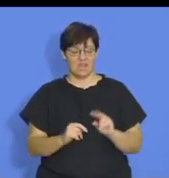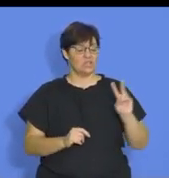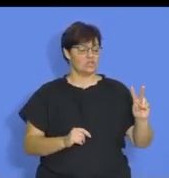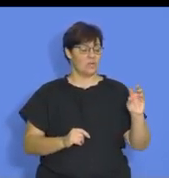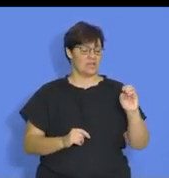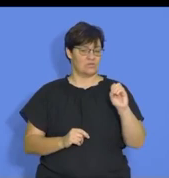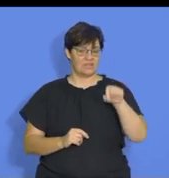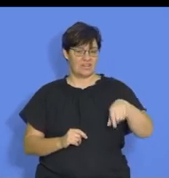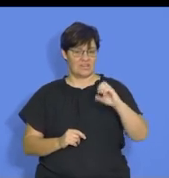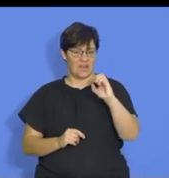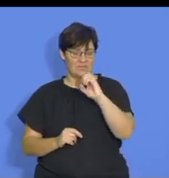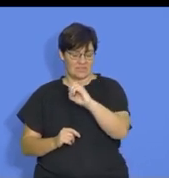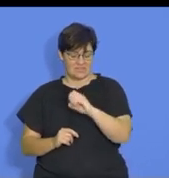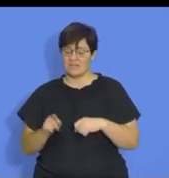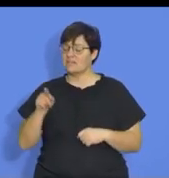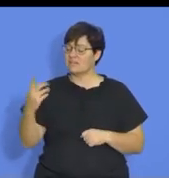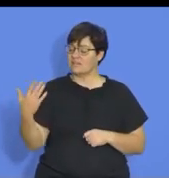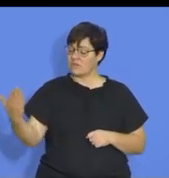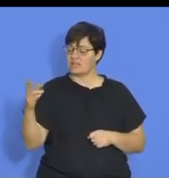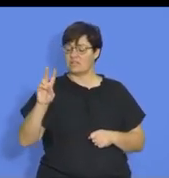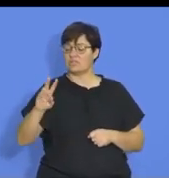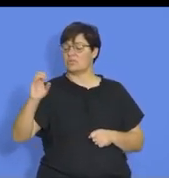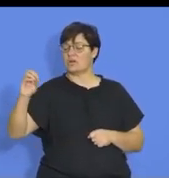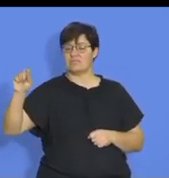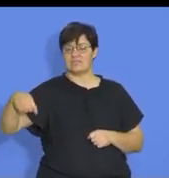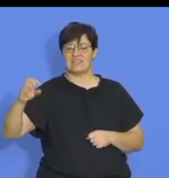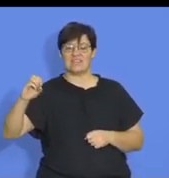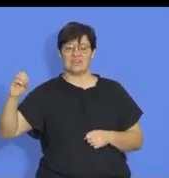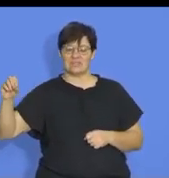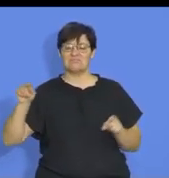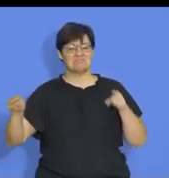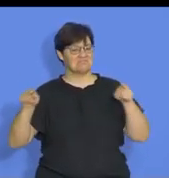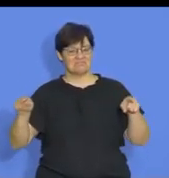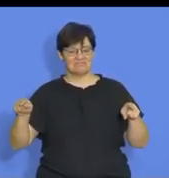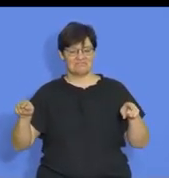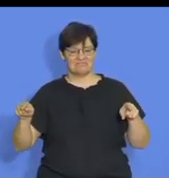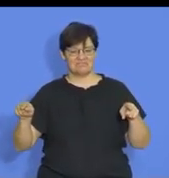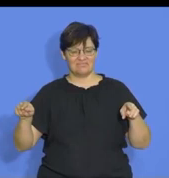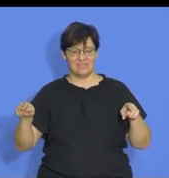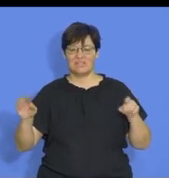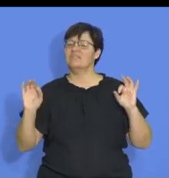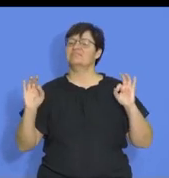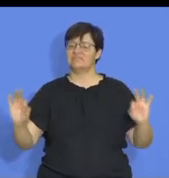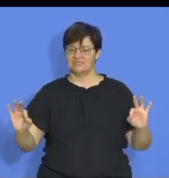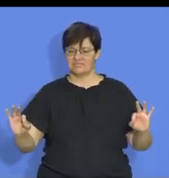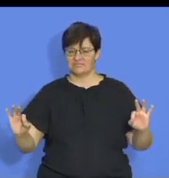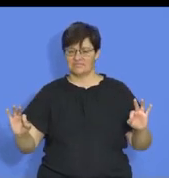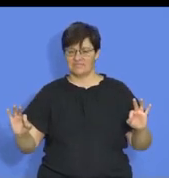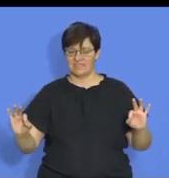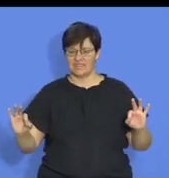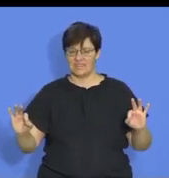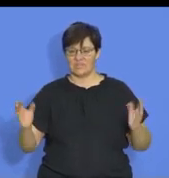200,000. If I look at the left-hand side of the equation, I've also got 200,000 plus 0, which is